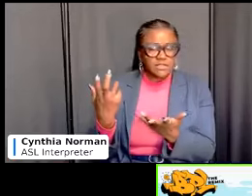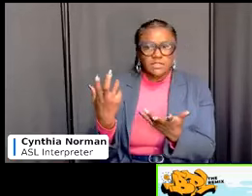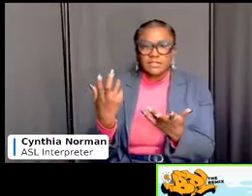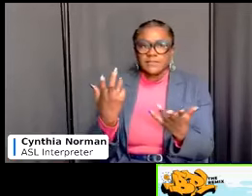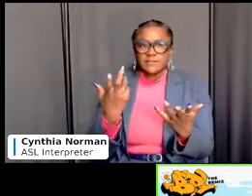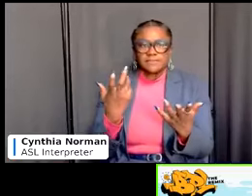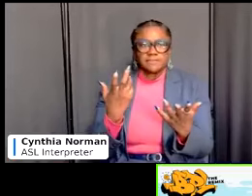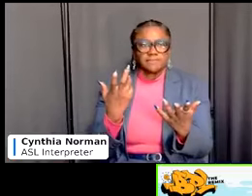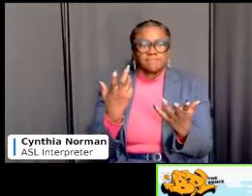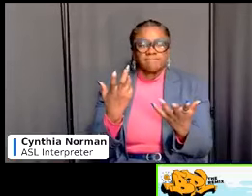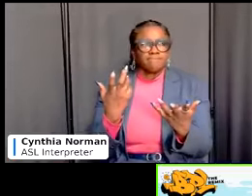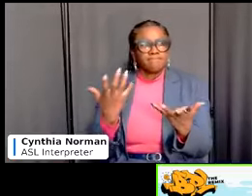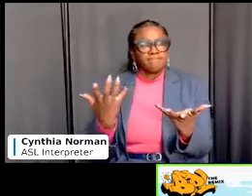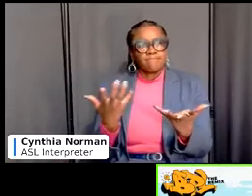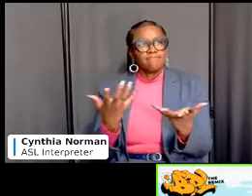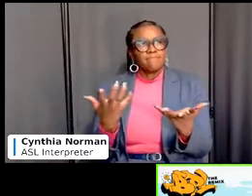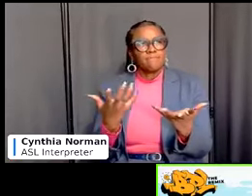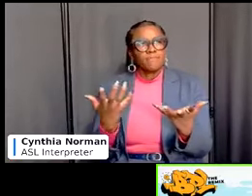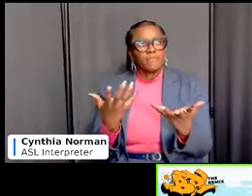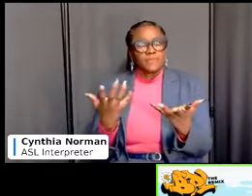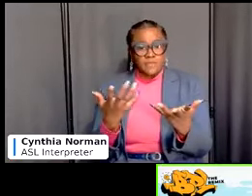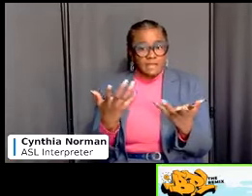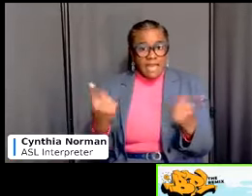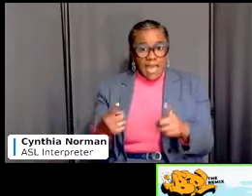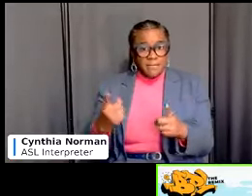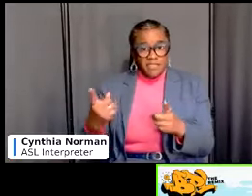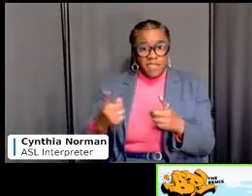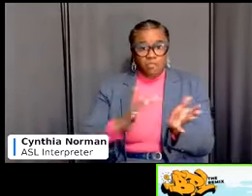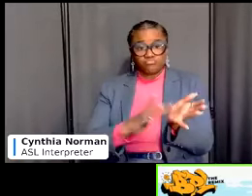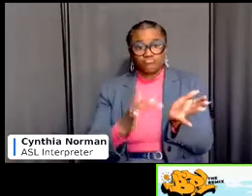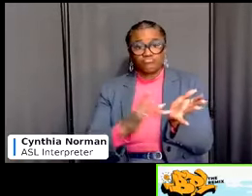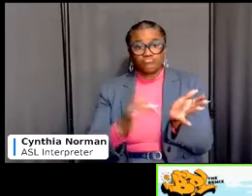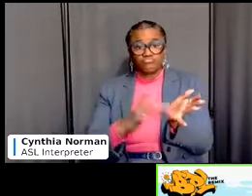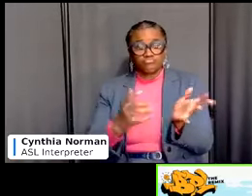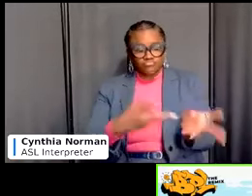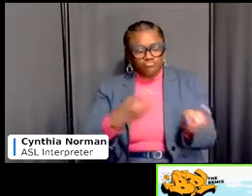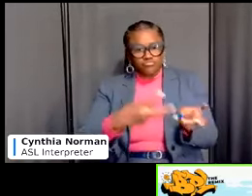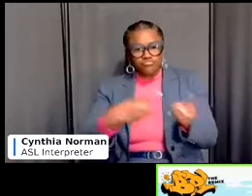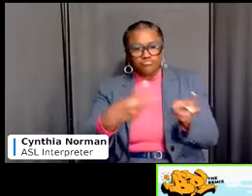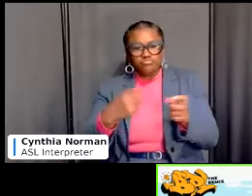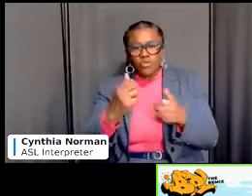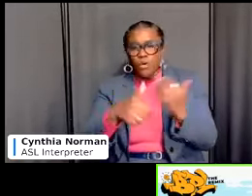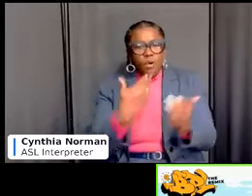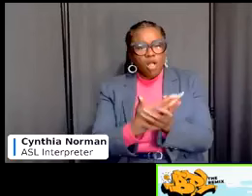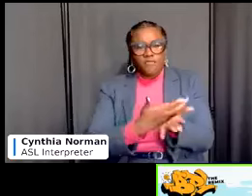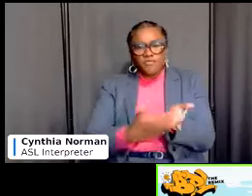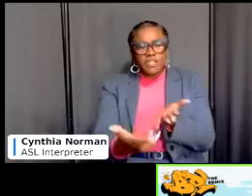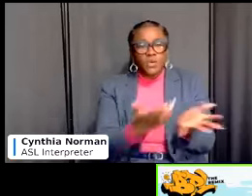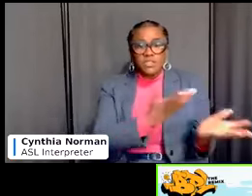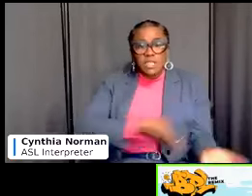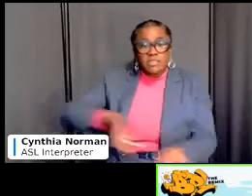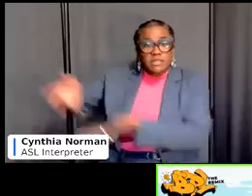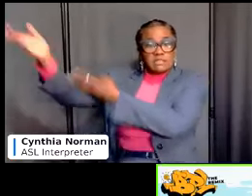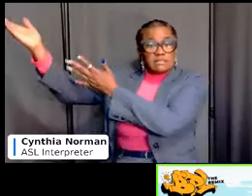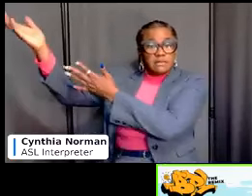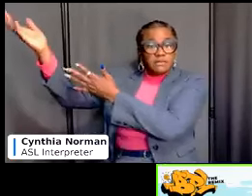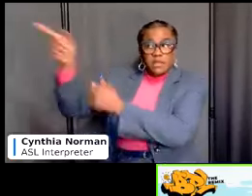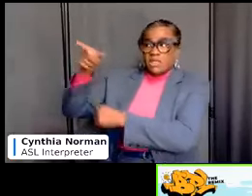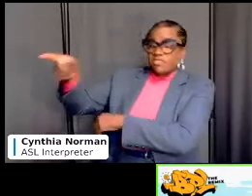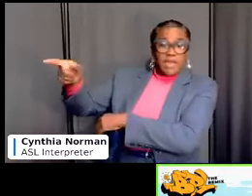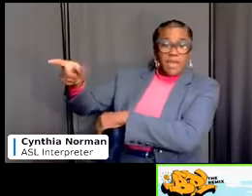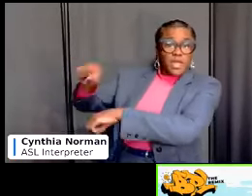And they're being extracted out of the ground and exported out, manufactured somewhere else, creating